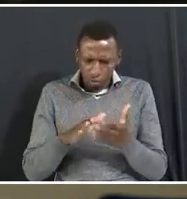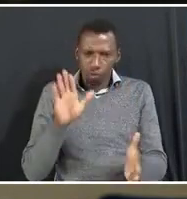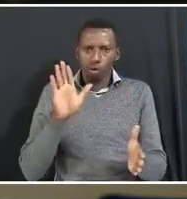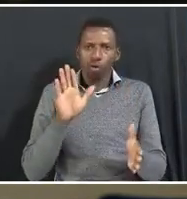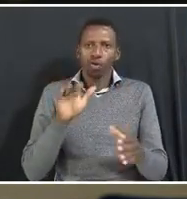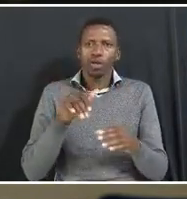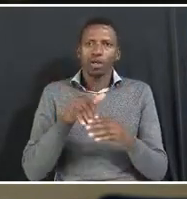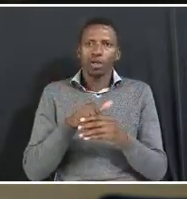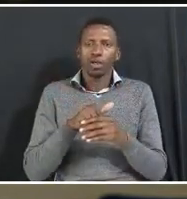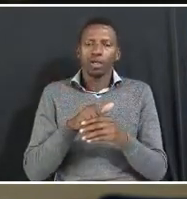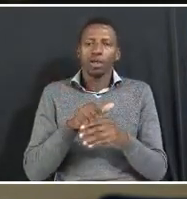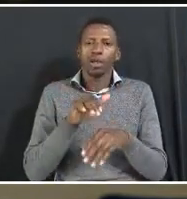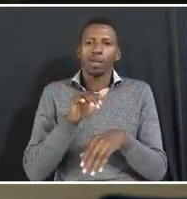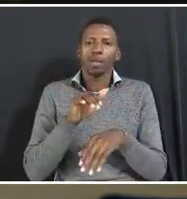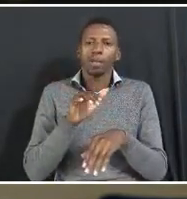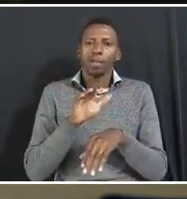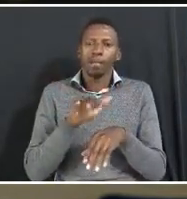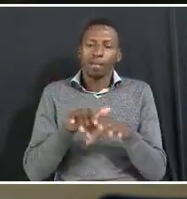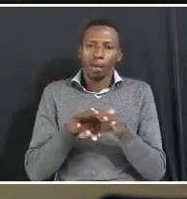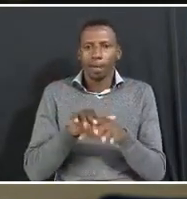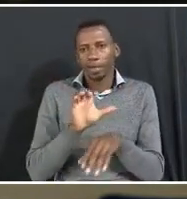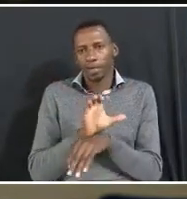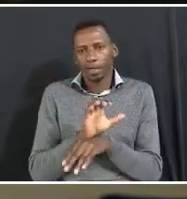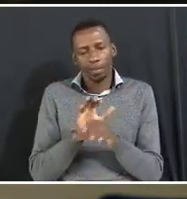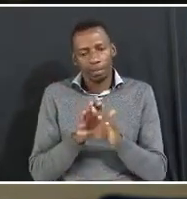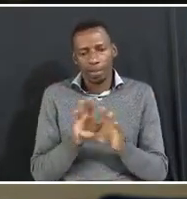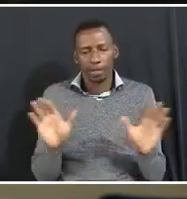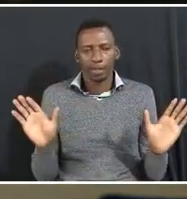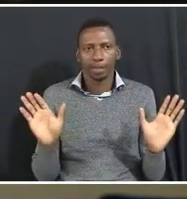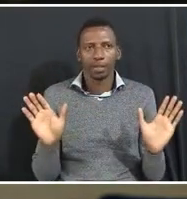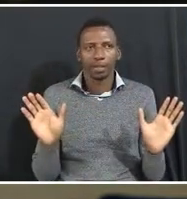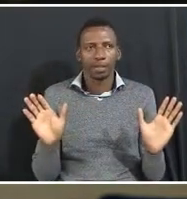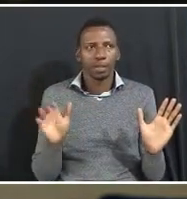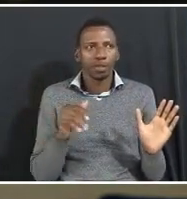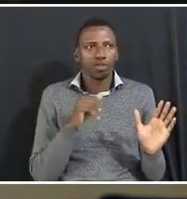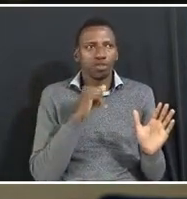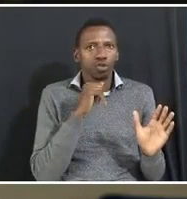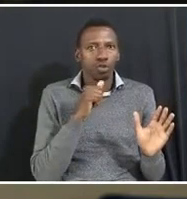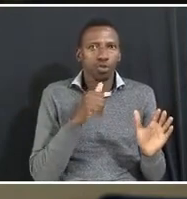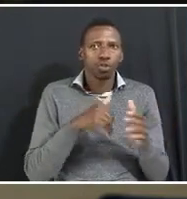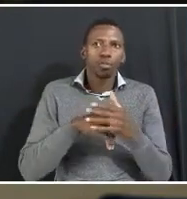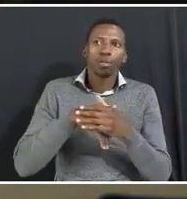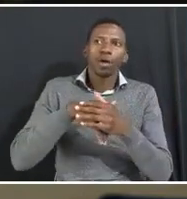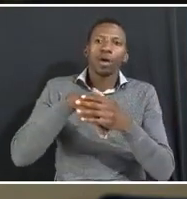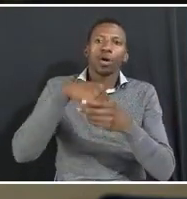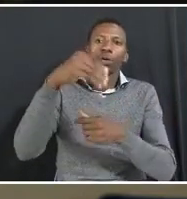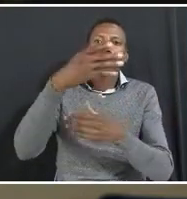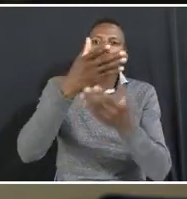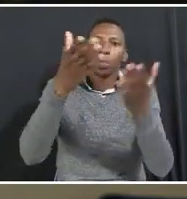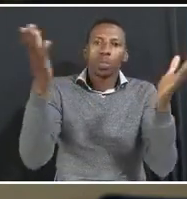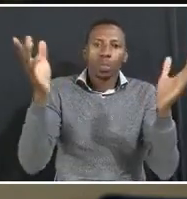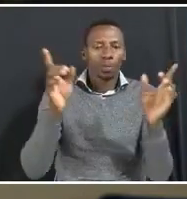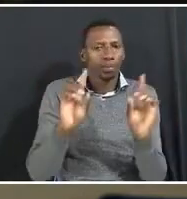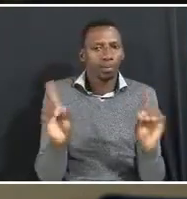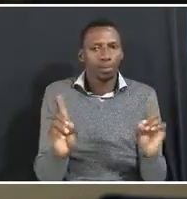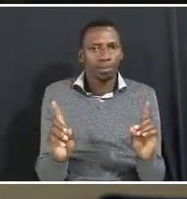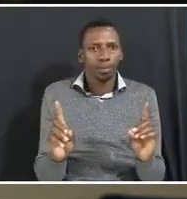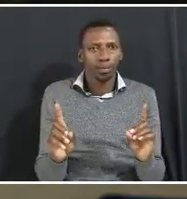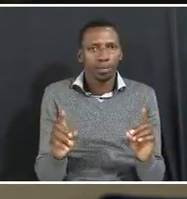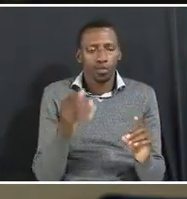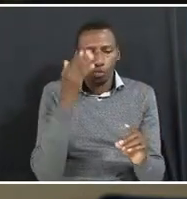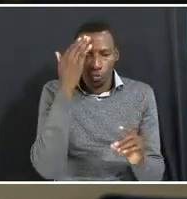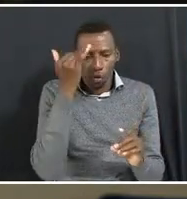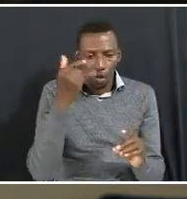In-reach program to the members of the church, not going outside. Because we have